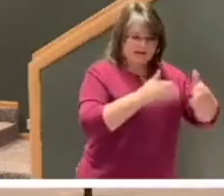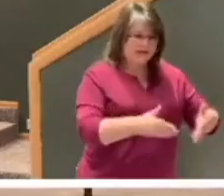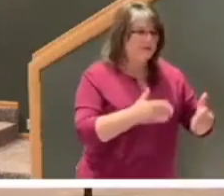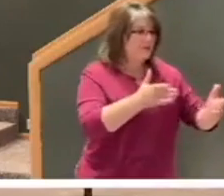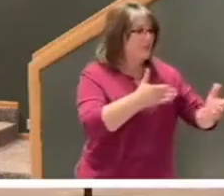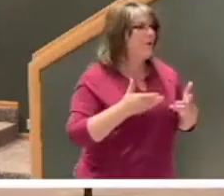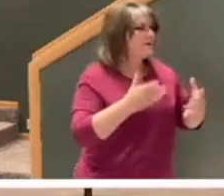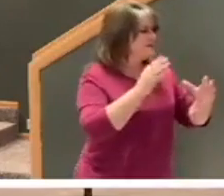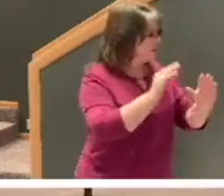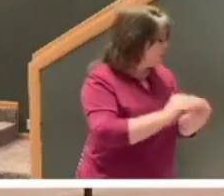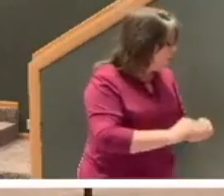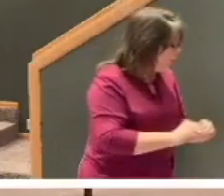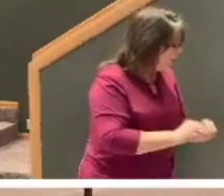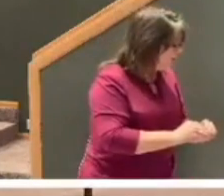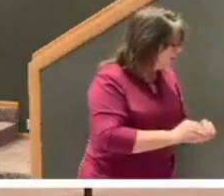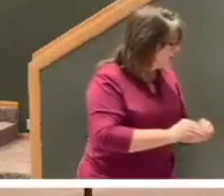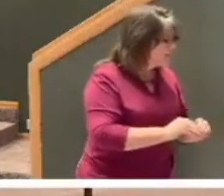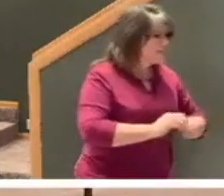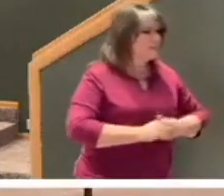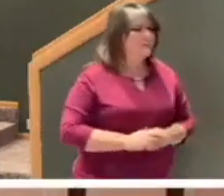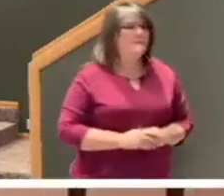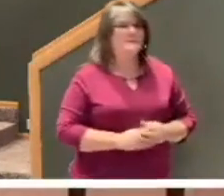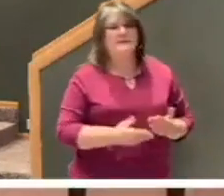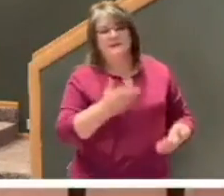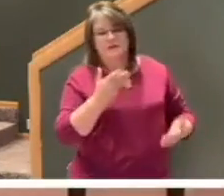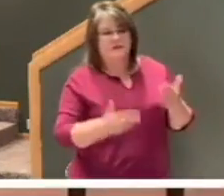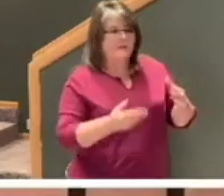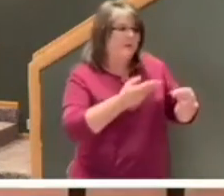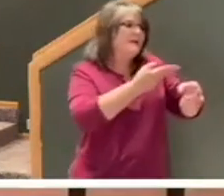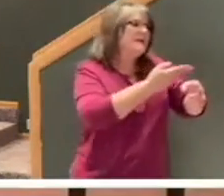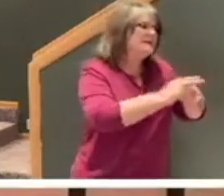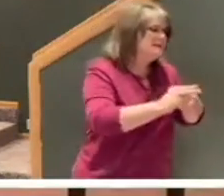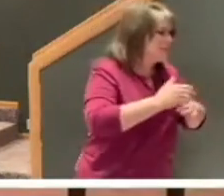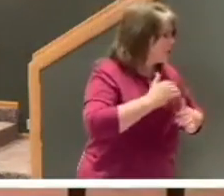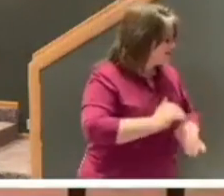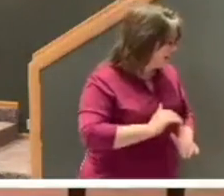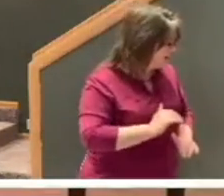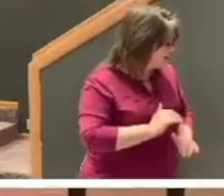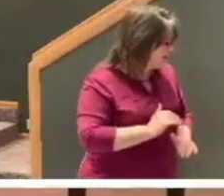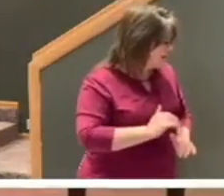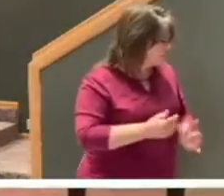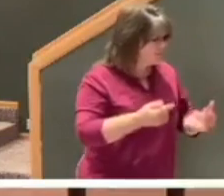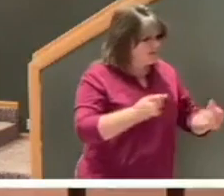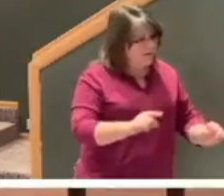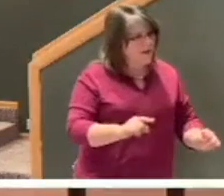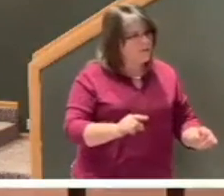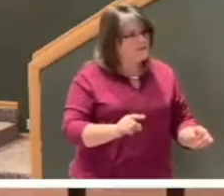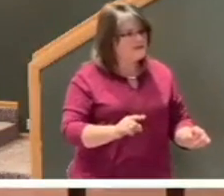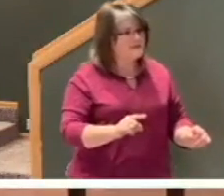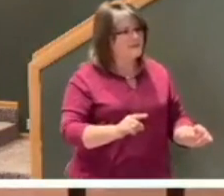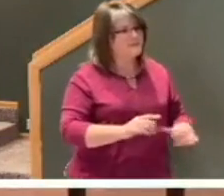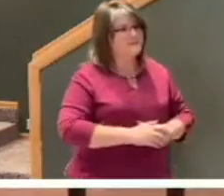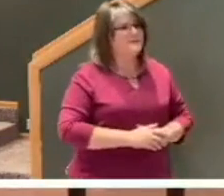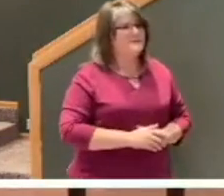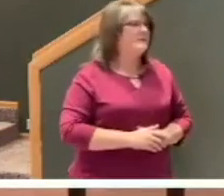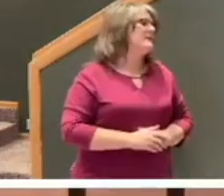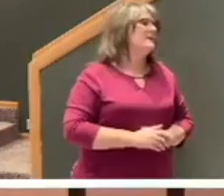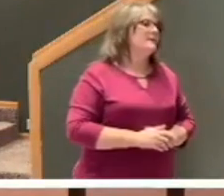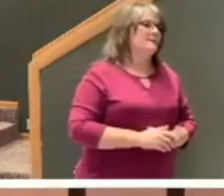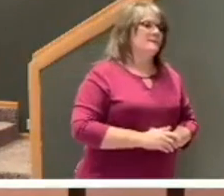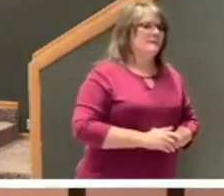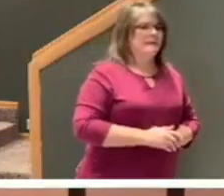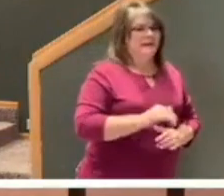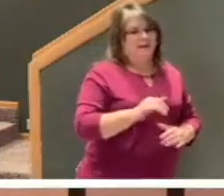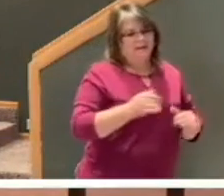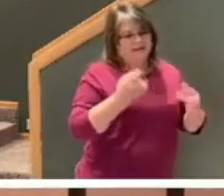wanting more. There might be a temporary satisfaction that comes. And that's, you know, sin.